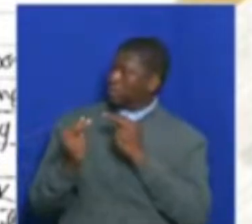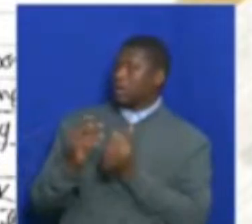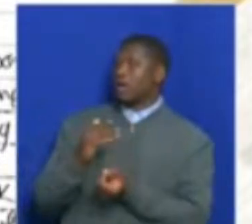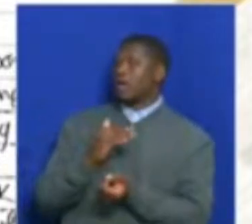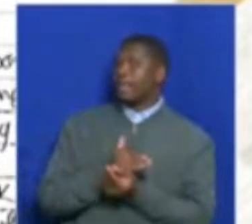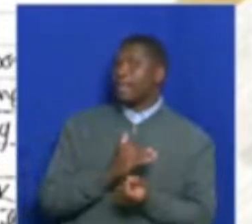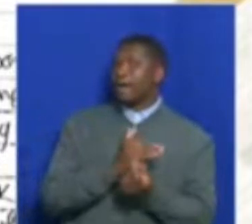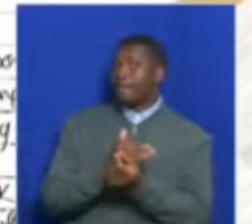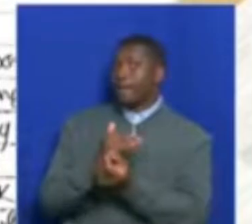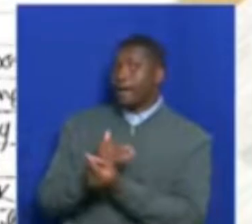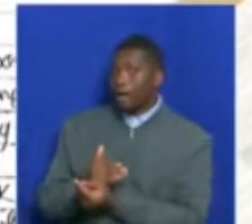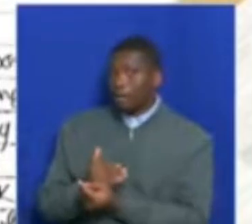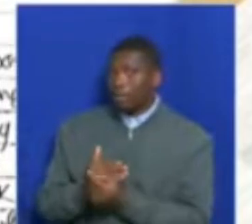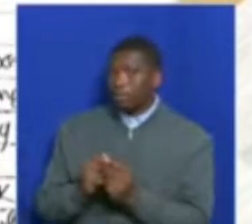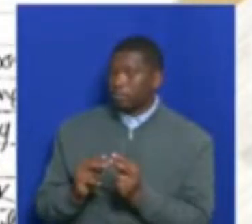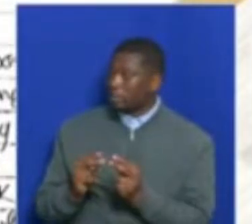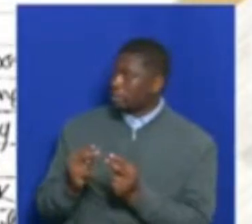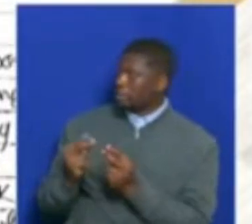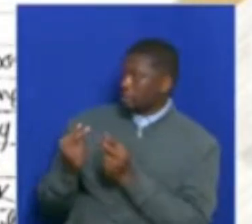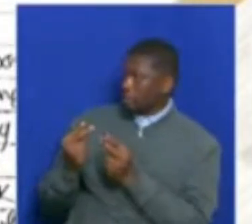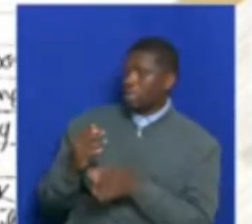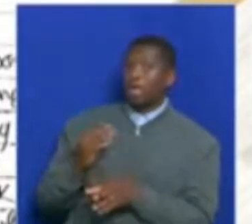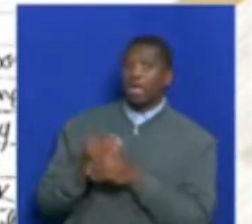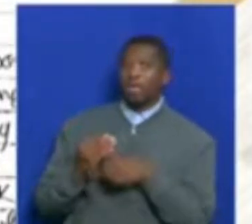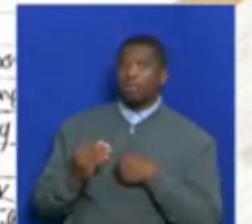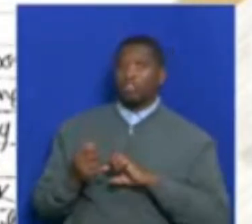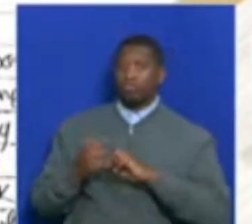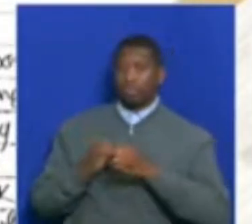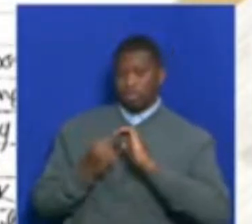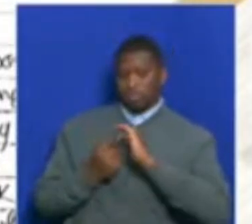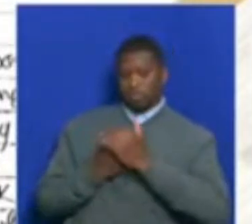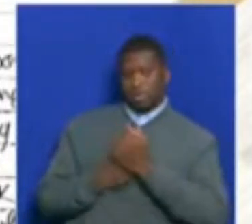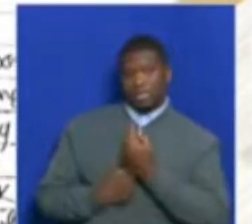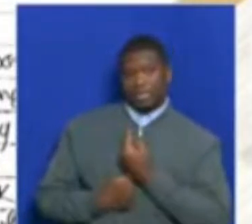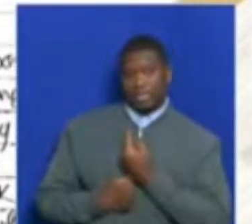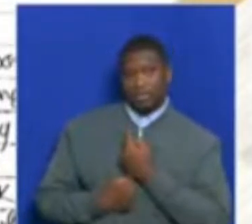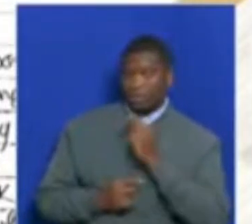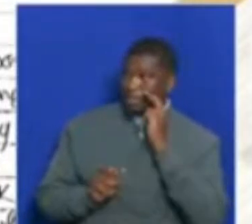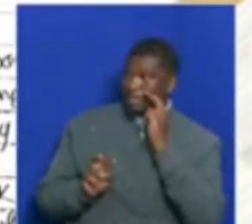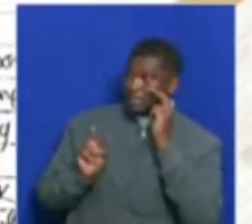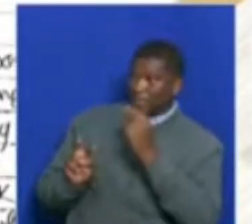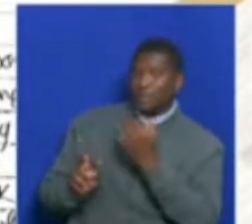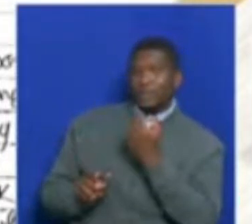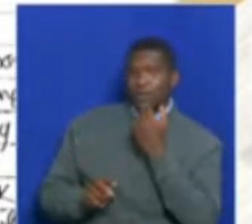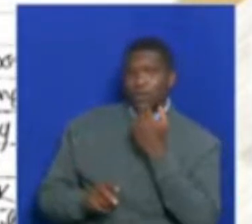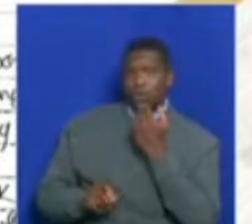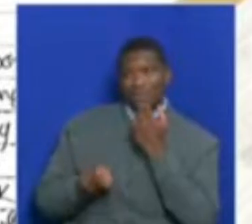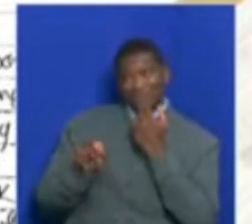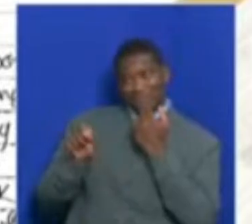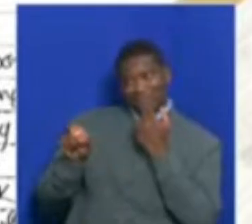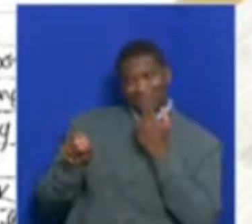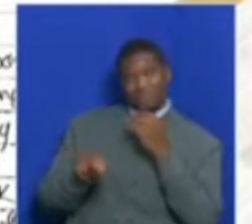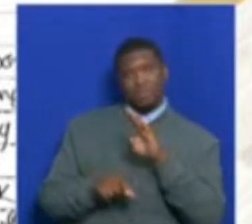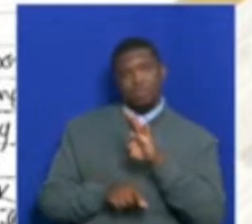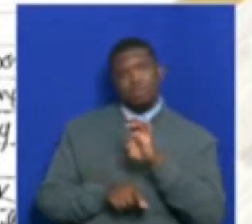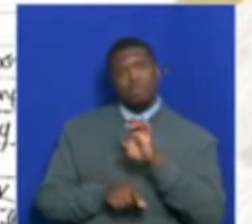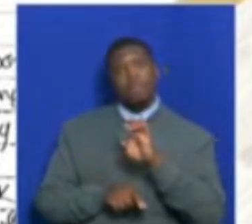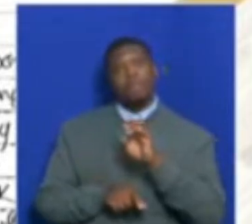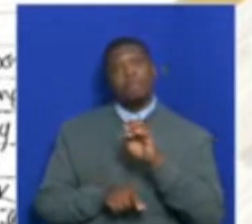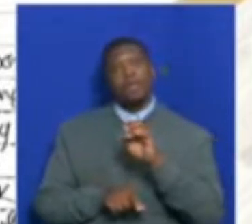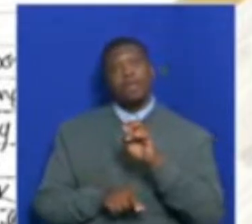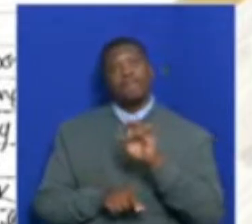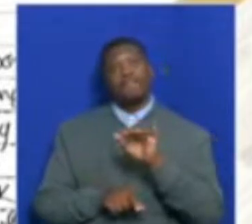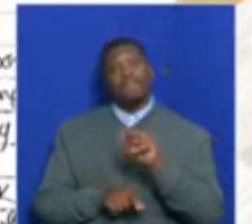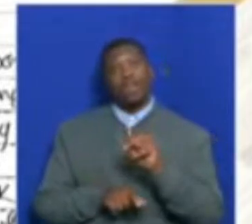to take cover. I saw Bevan in the passenger seat of the blue Hyundai with his arms out of the vehicle with